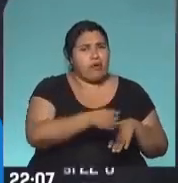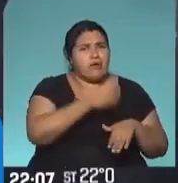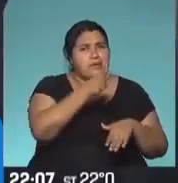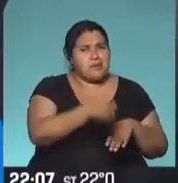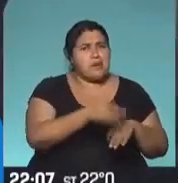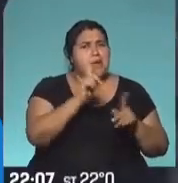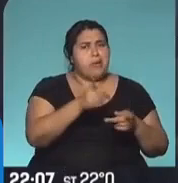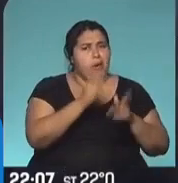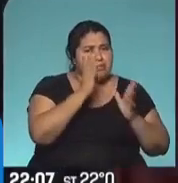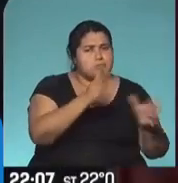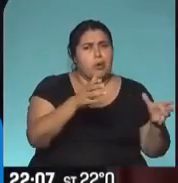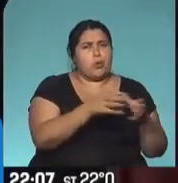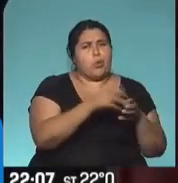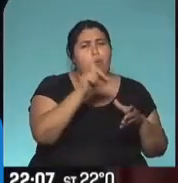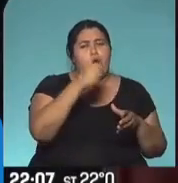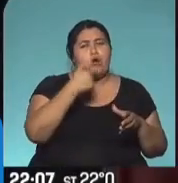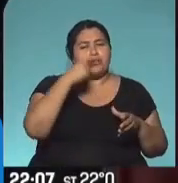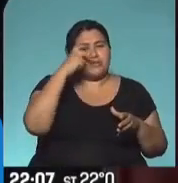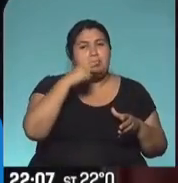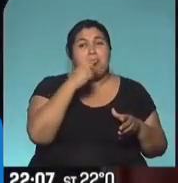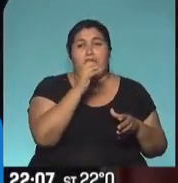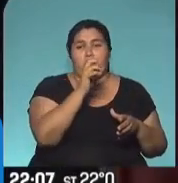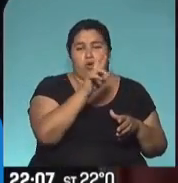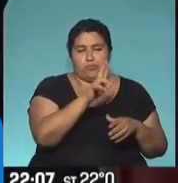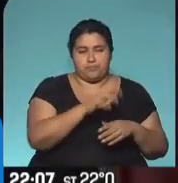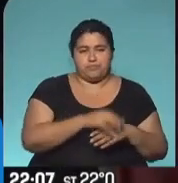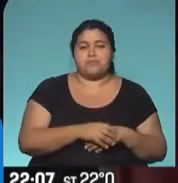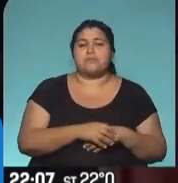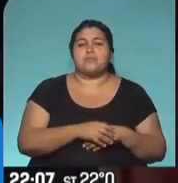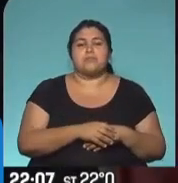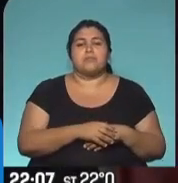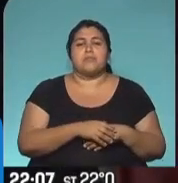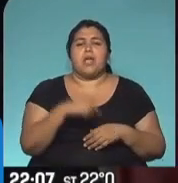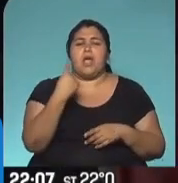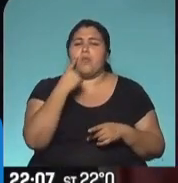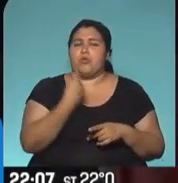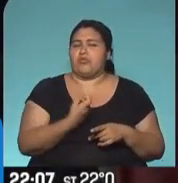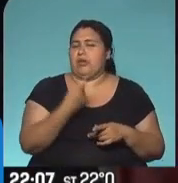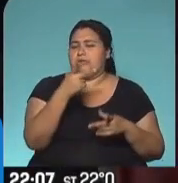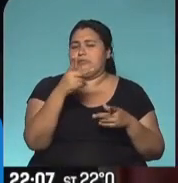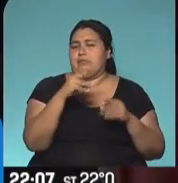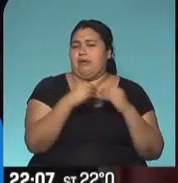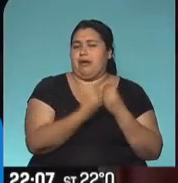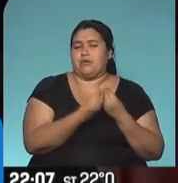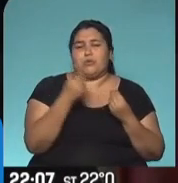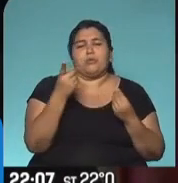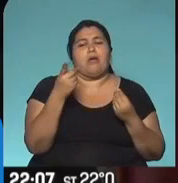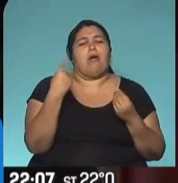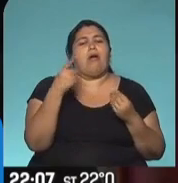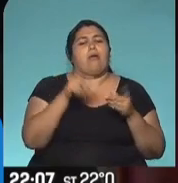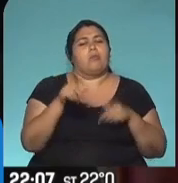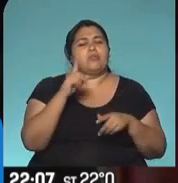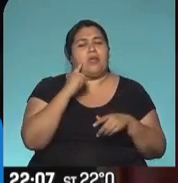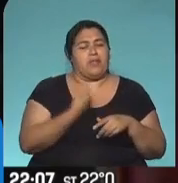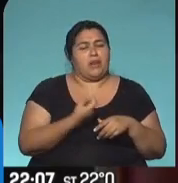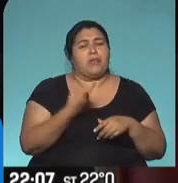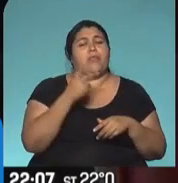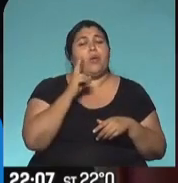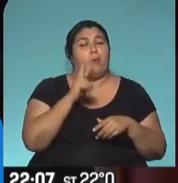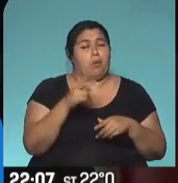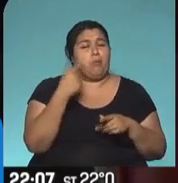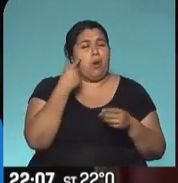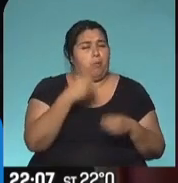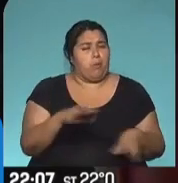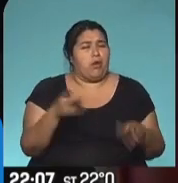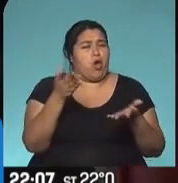los conservadores. Obviously very sad at the result we've achieved and very sad at those colleagues that lost their